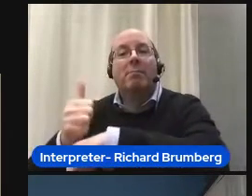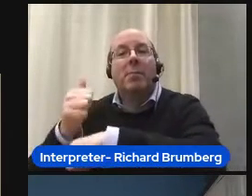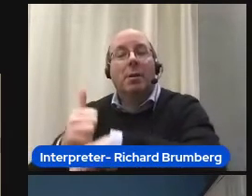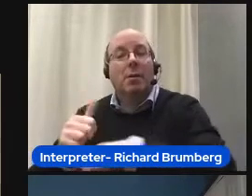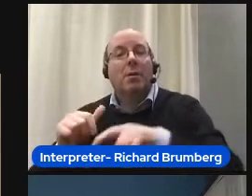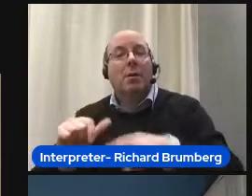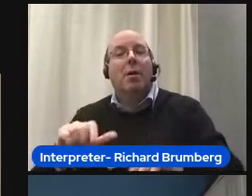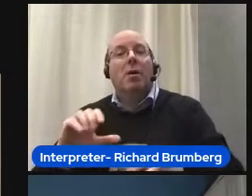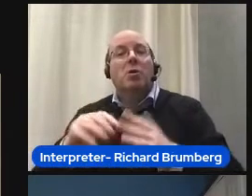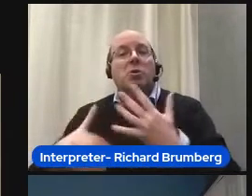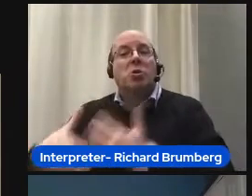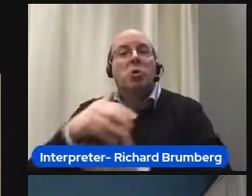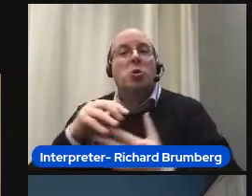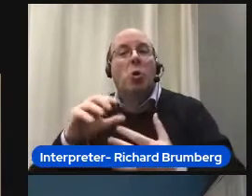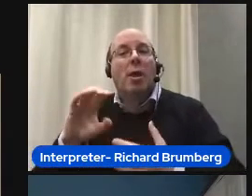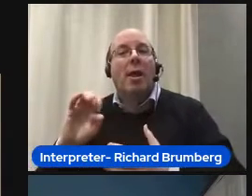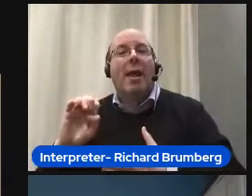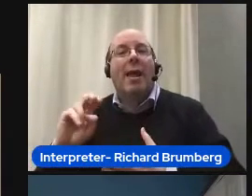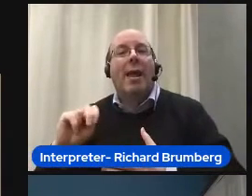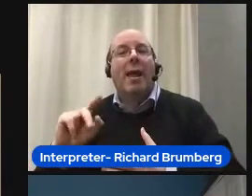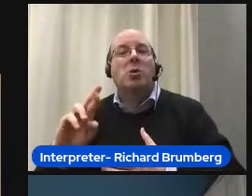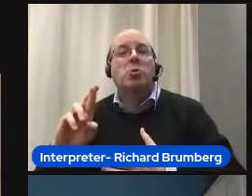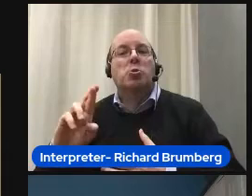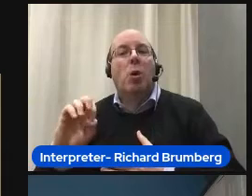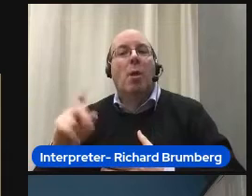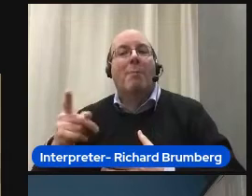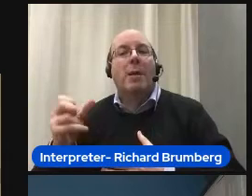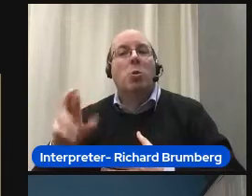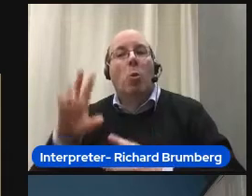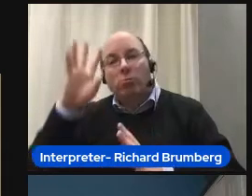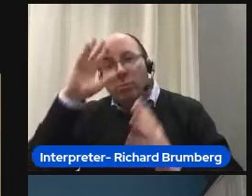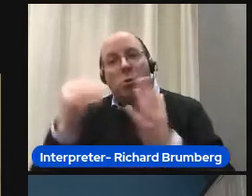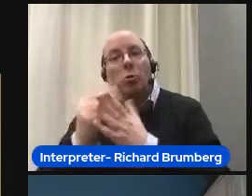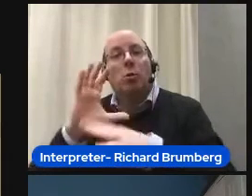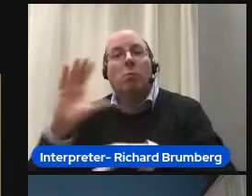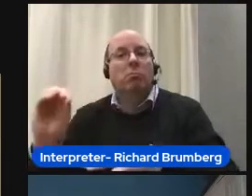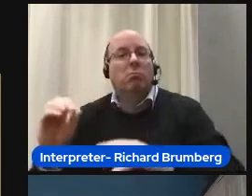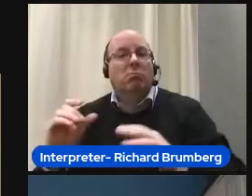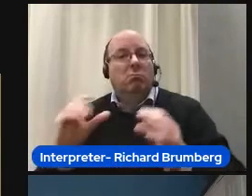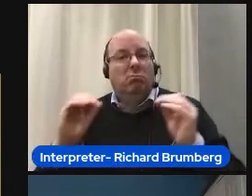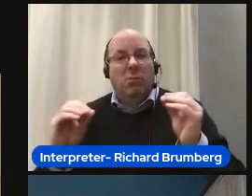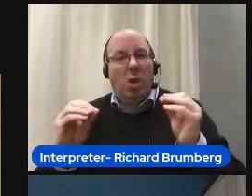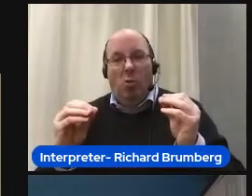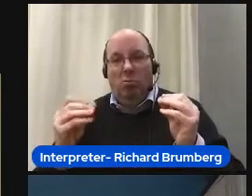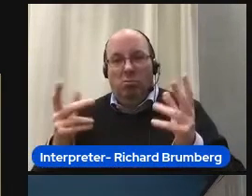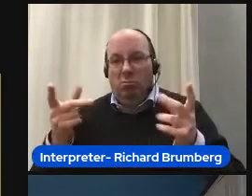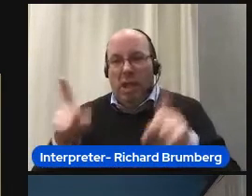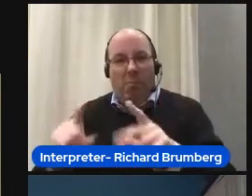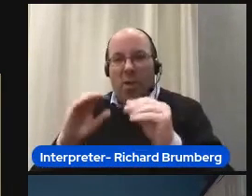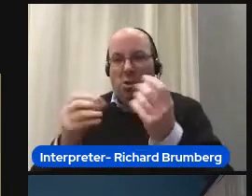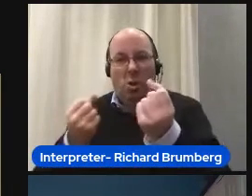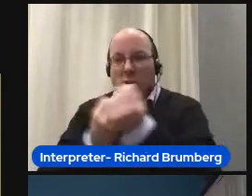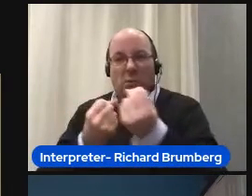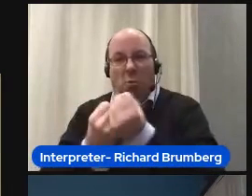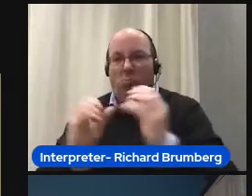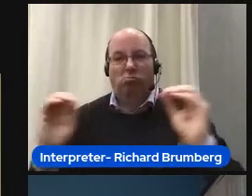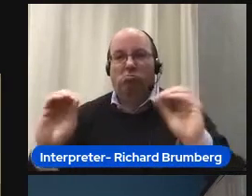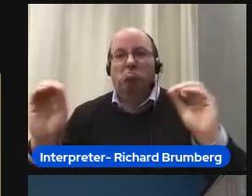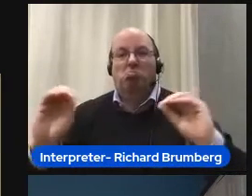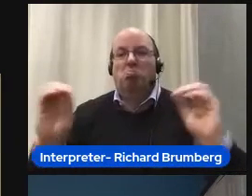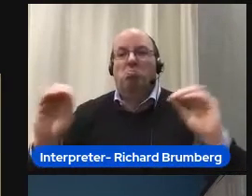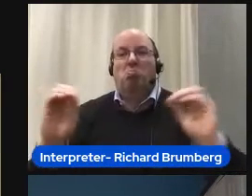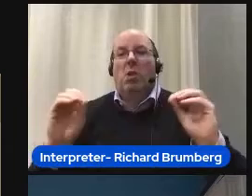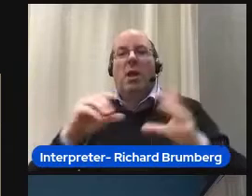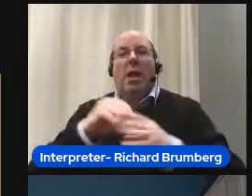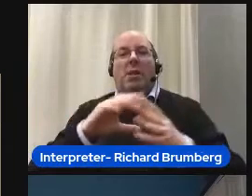JEDI space, was just not there. The infrastructure, the support wasn't there, and the understanding of things outside